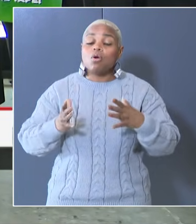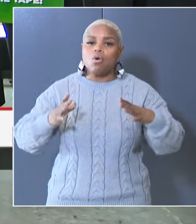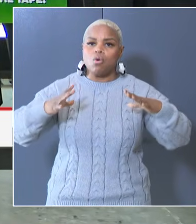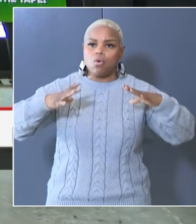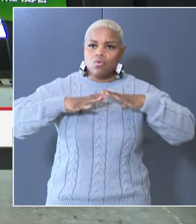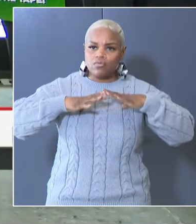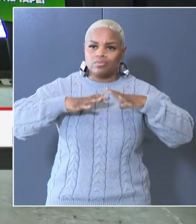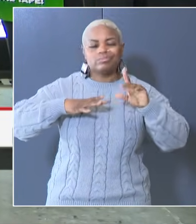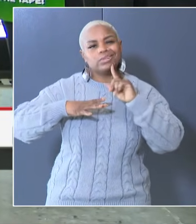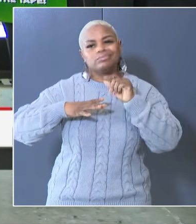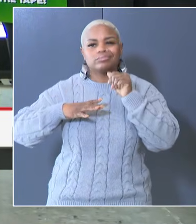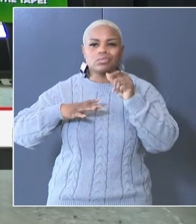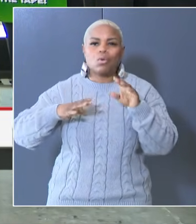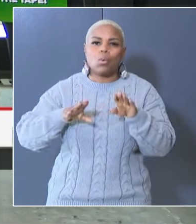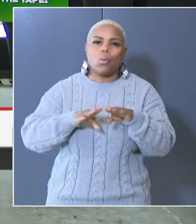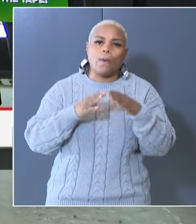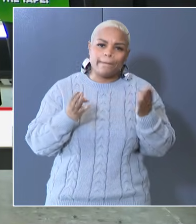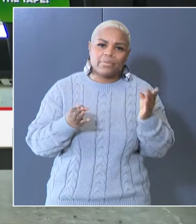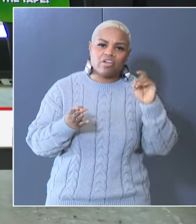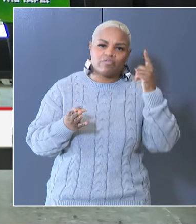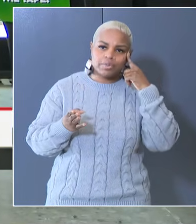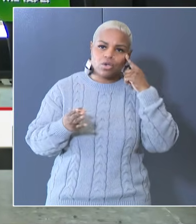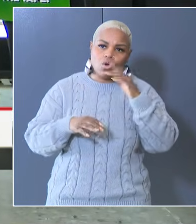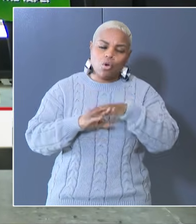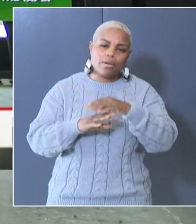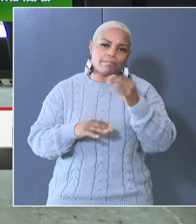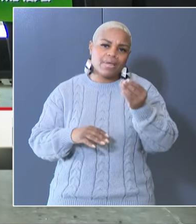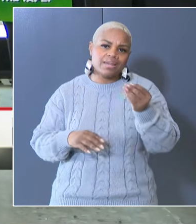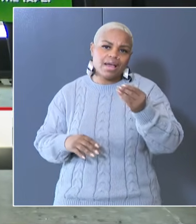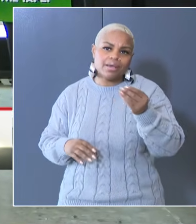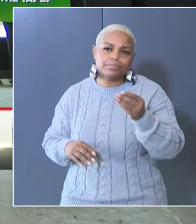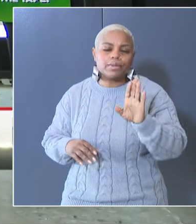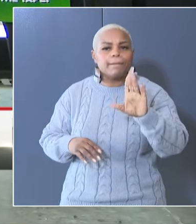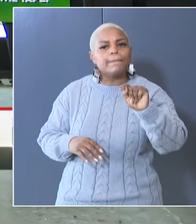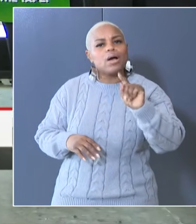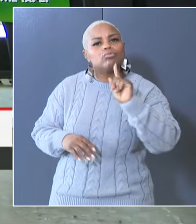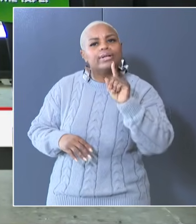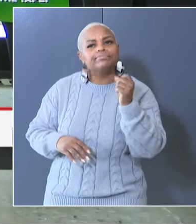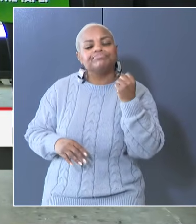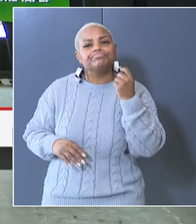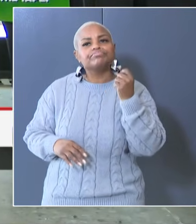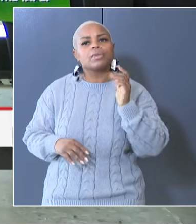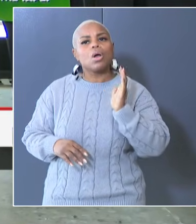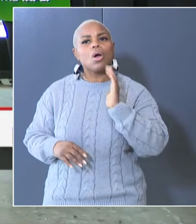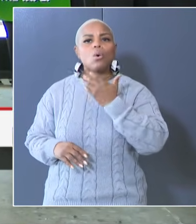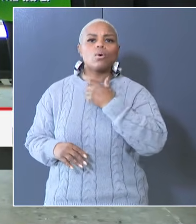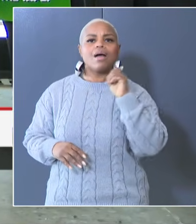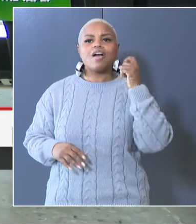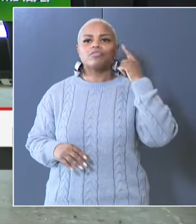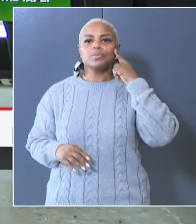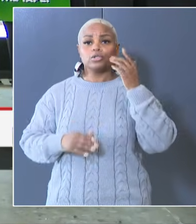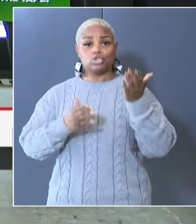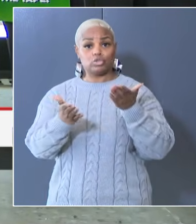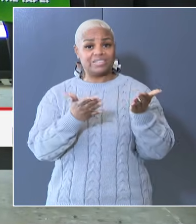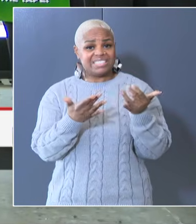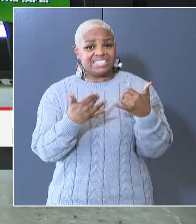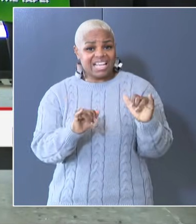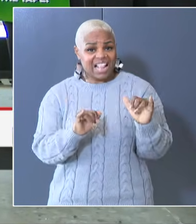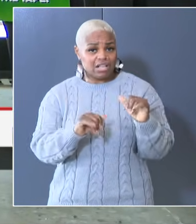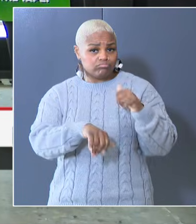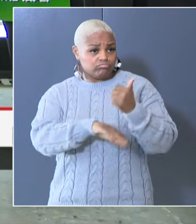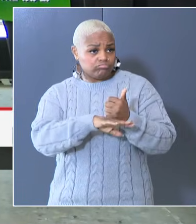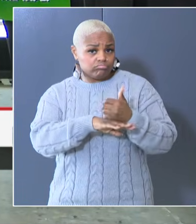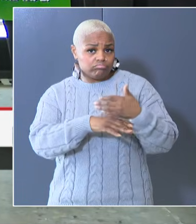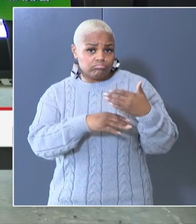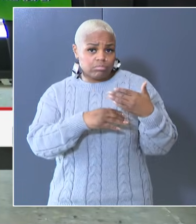to open the government one day, but probably the first in the region to have our government services up and running. And today